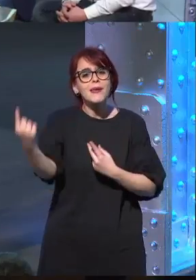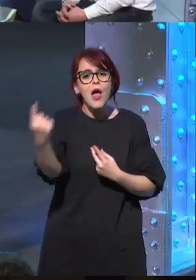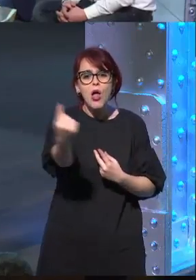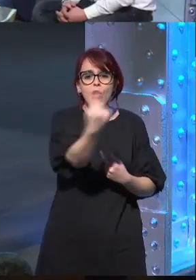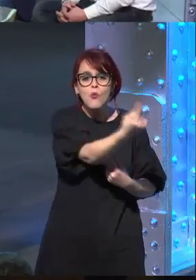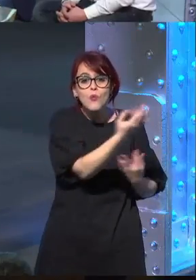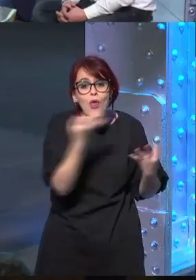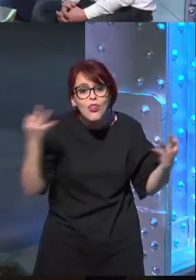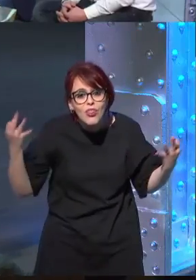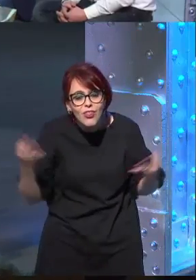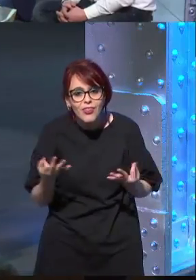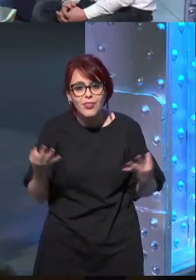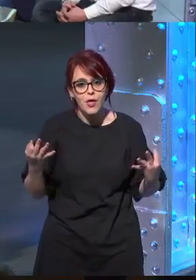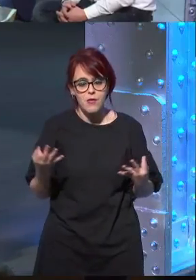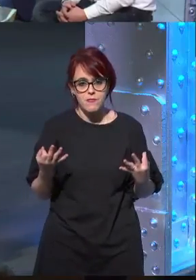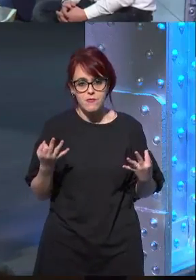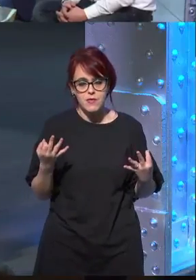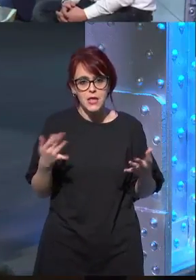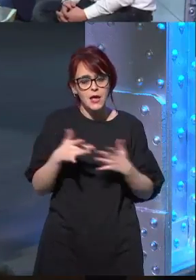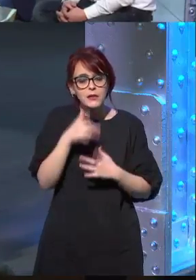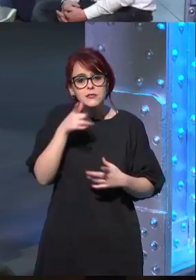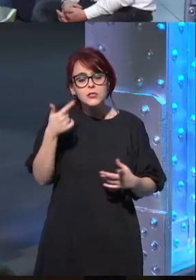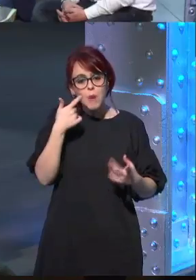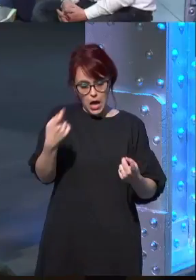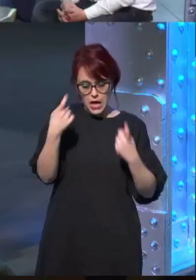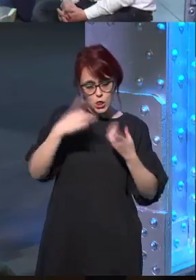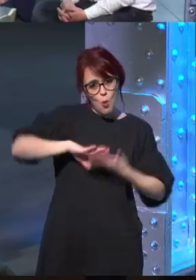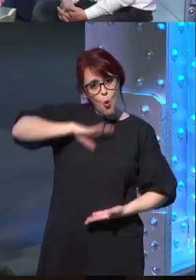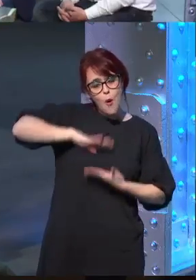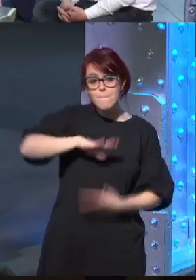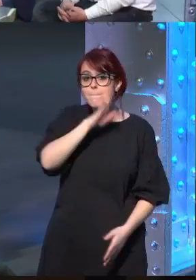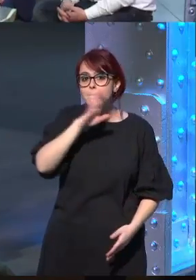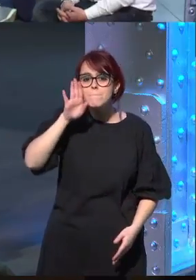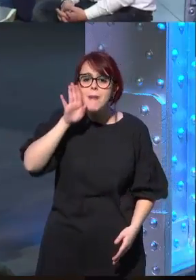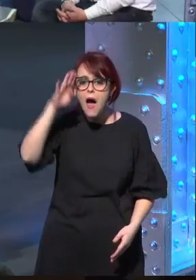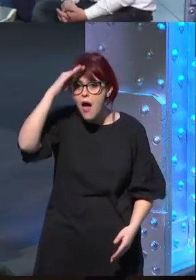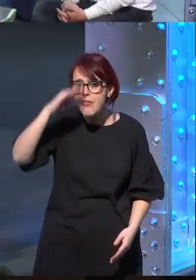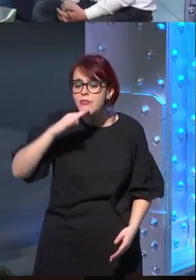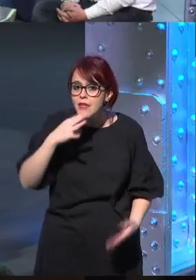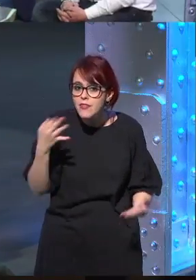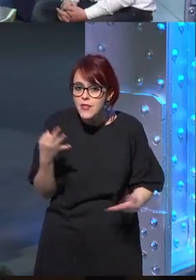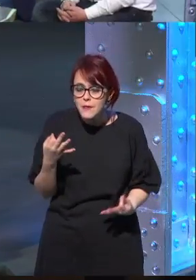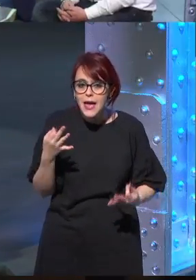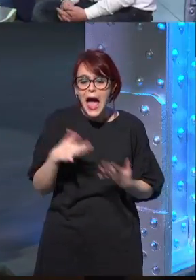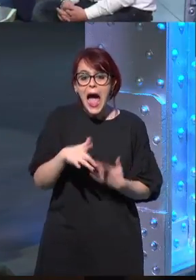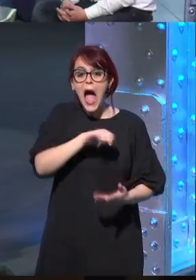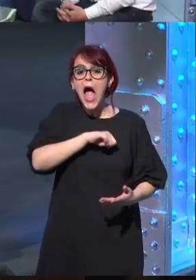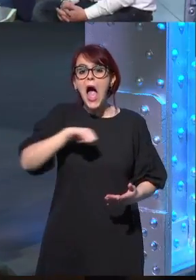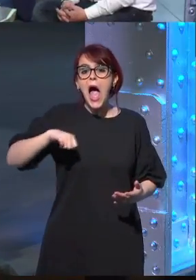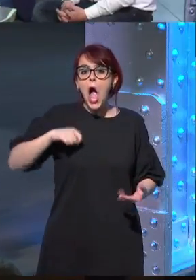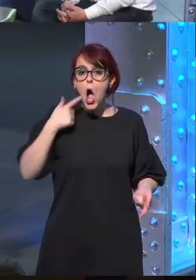in the classroom. So I think that we need to educate them to be responsible of what they do,